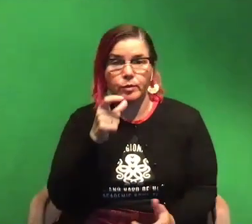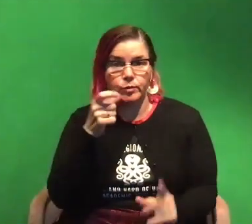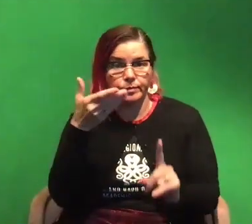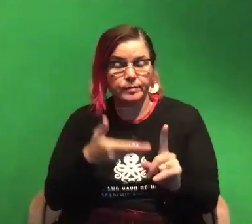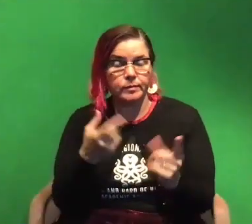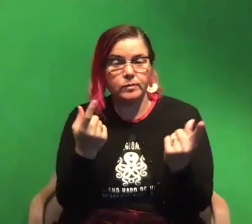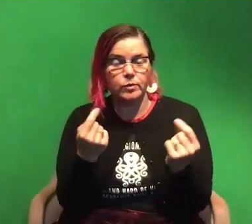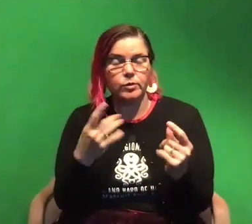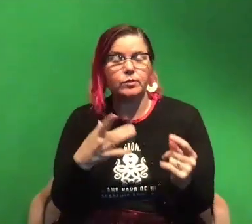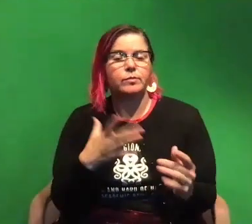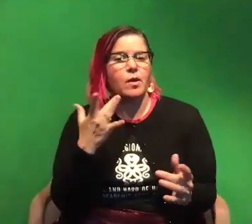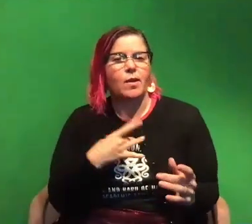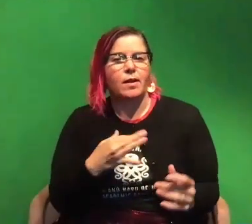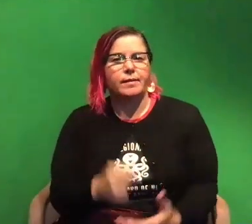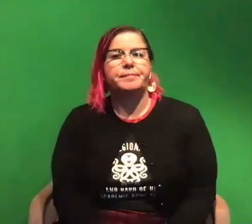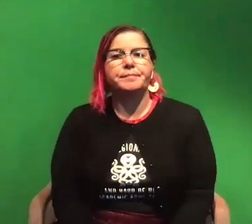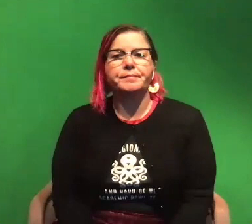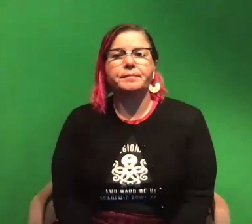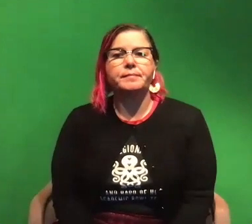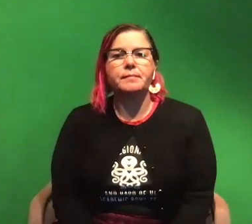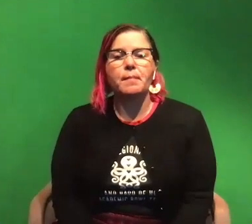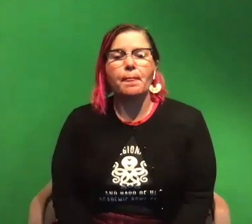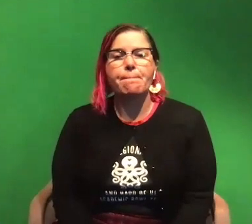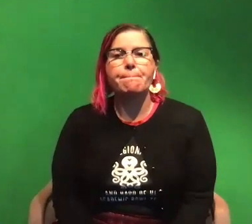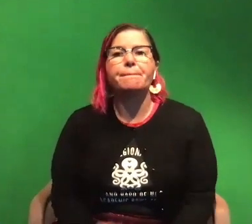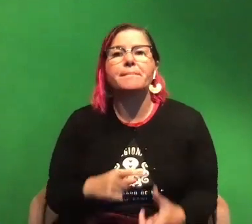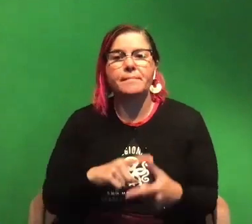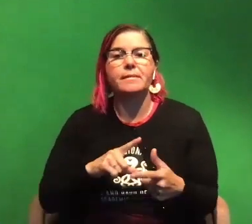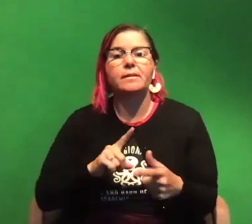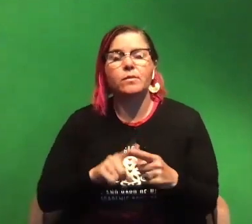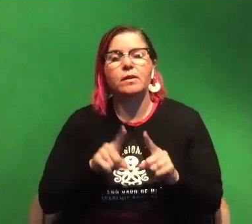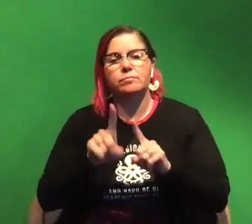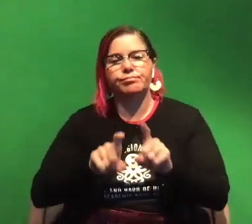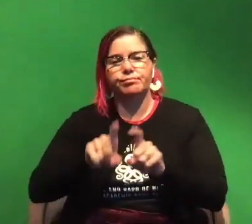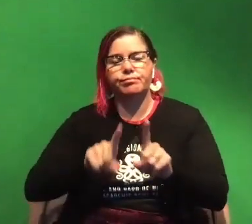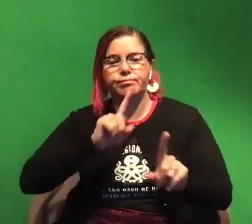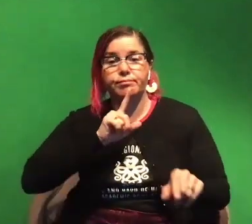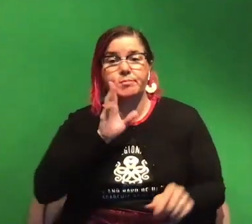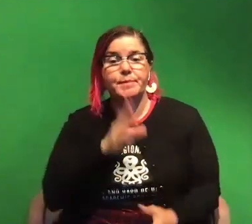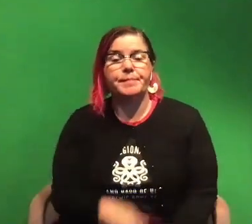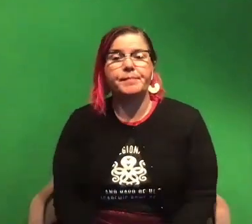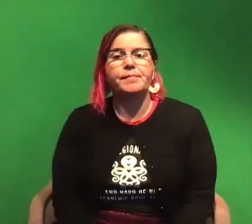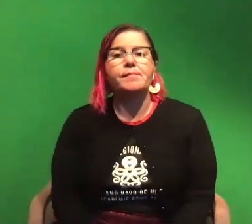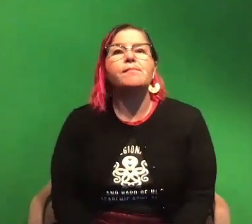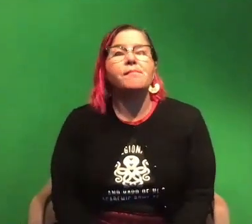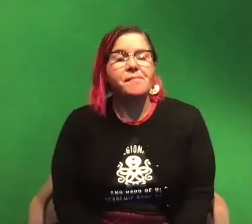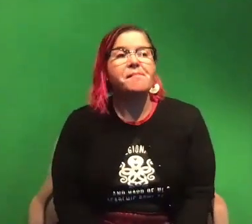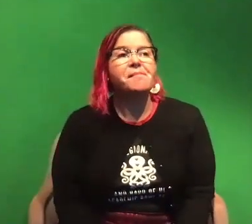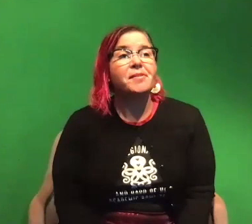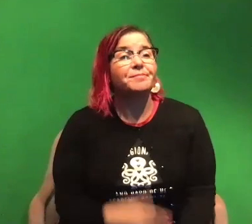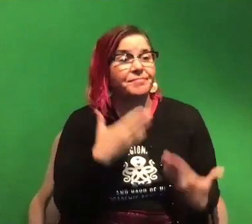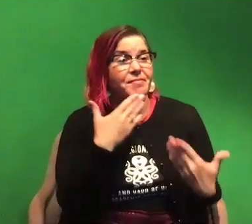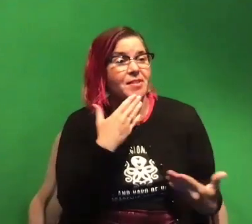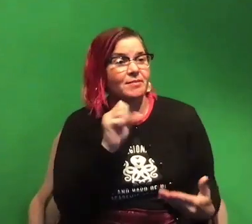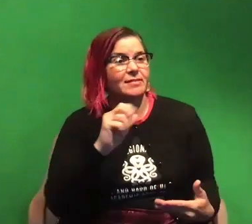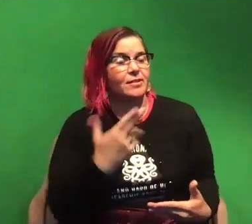what he does, why he likes it, and then we will get into all of your cephalopod questions. Yeah, all right. Well, thanks, Sarah,